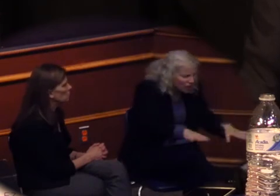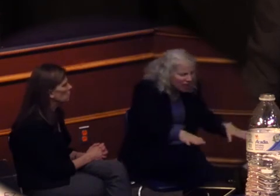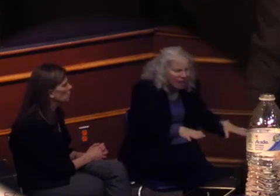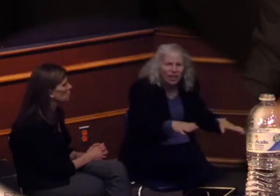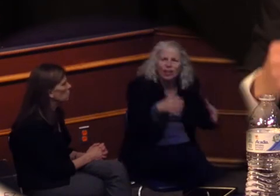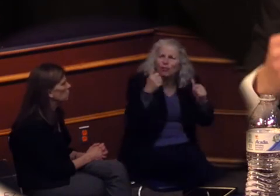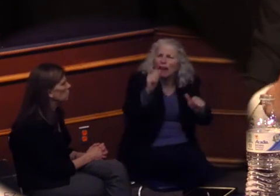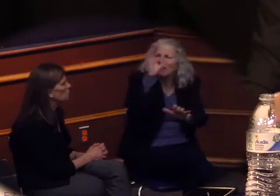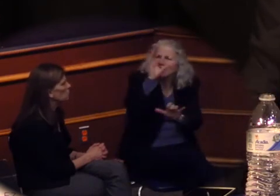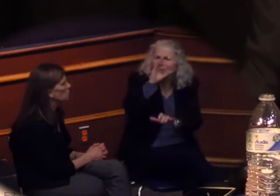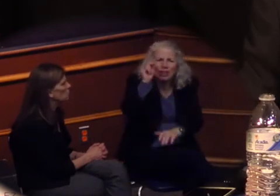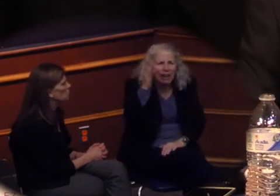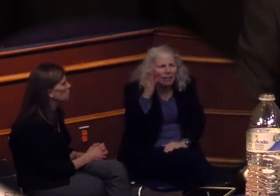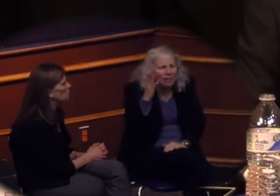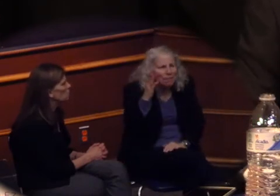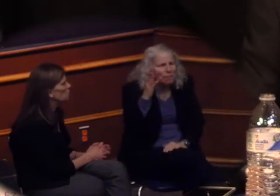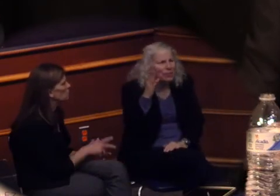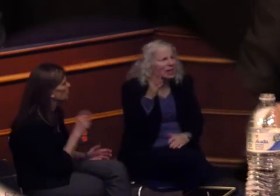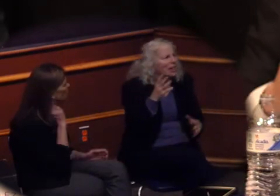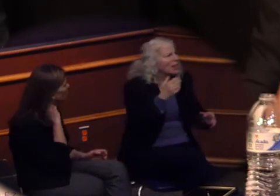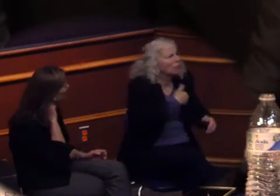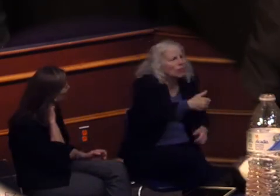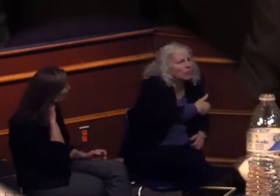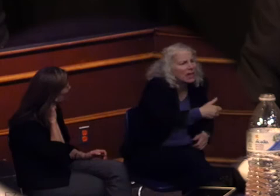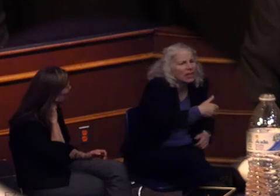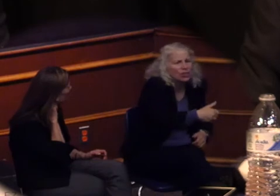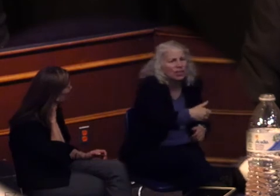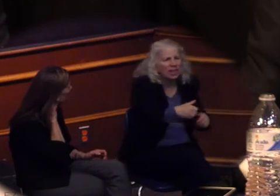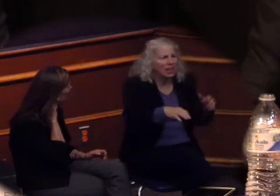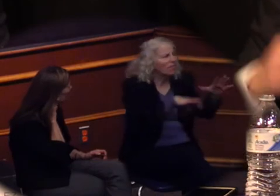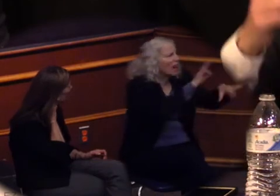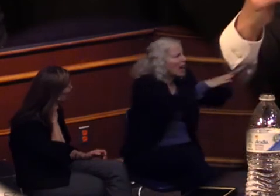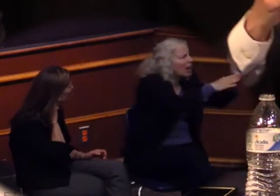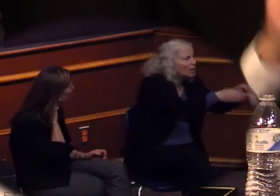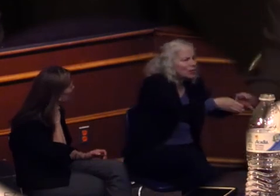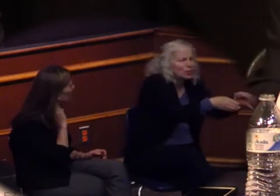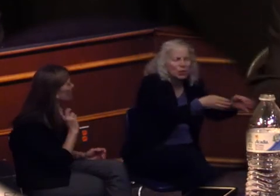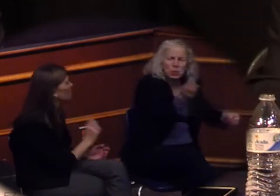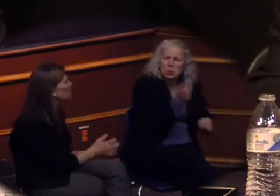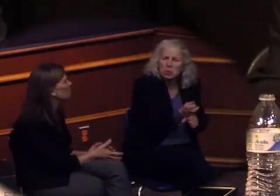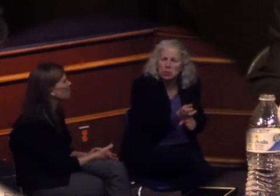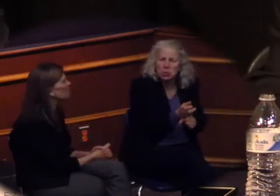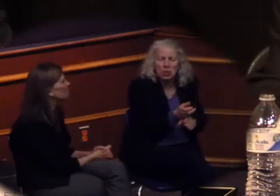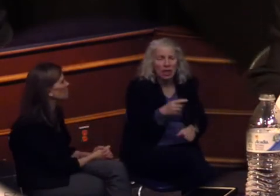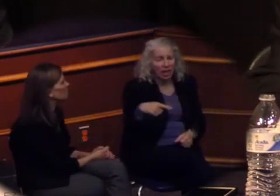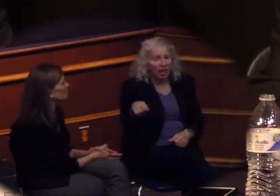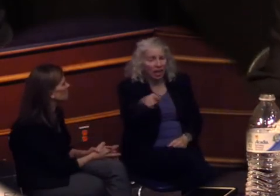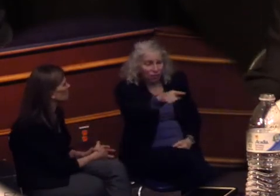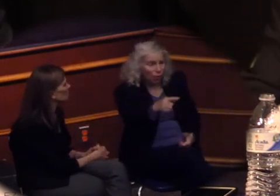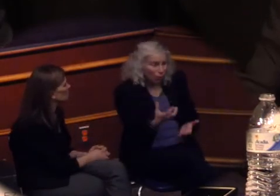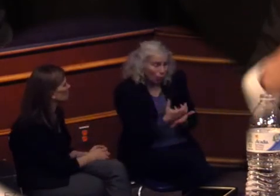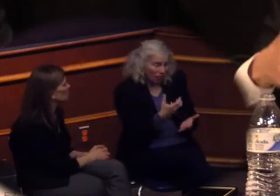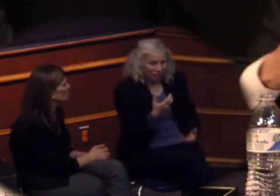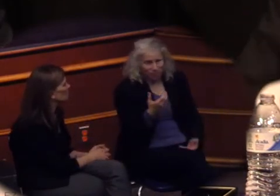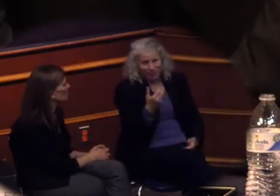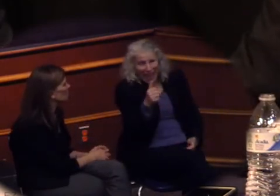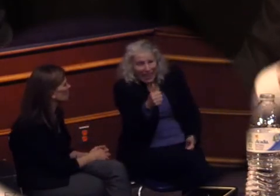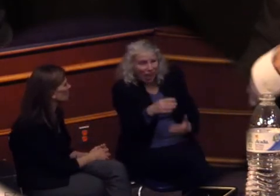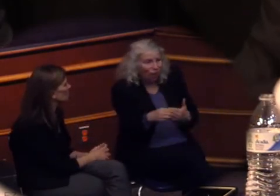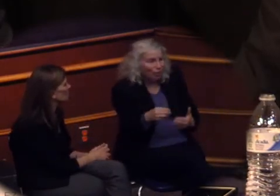try to get a job, to get transportation, to find housing. I mean, if you have a minimum wage job, and we